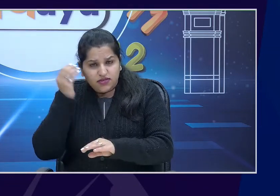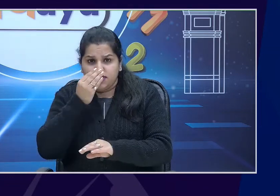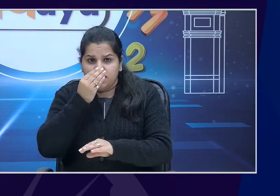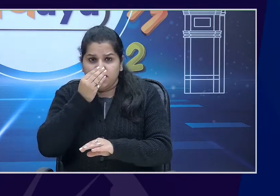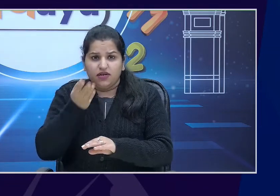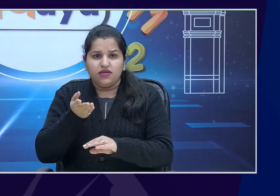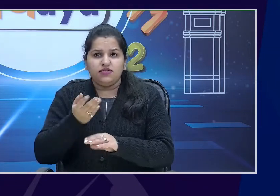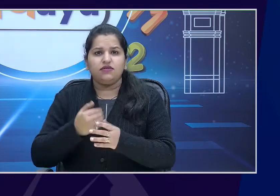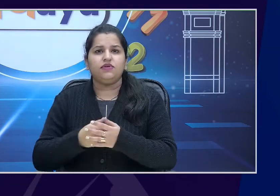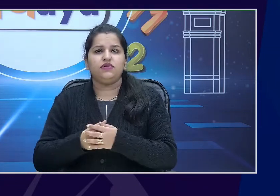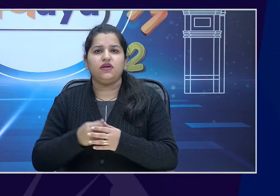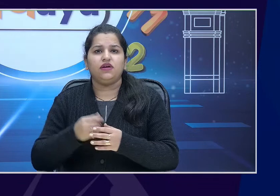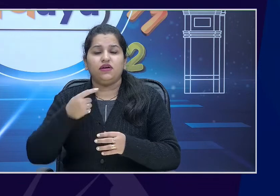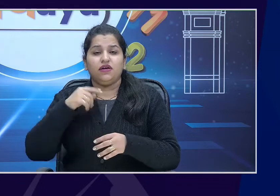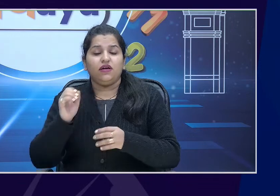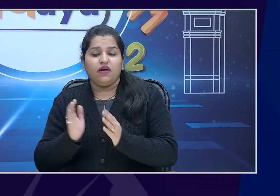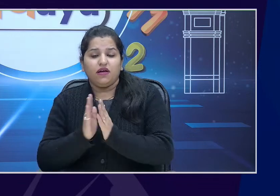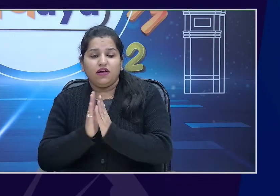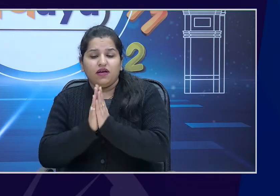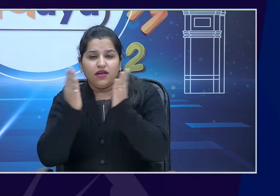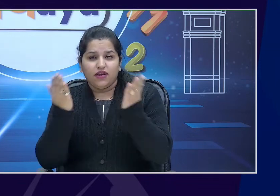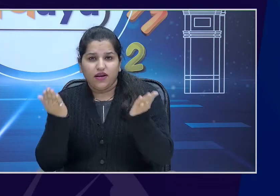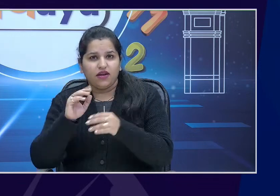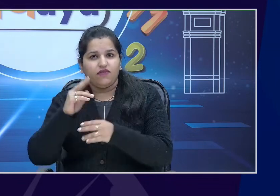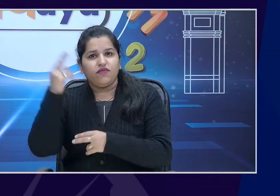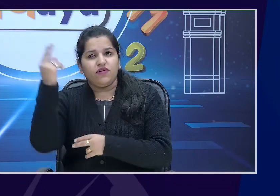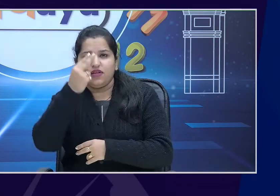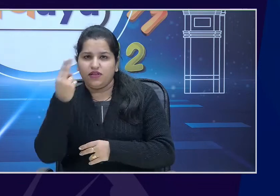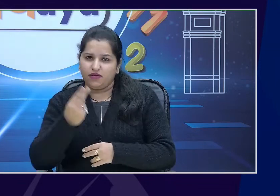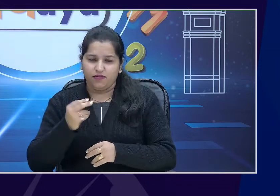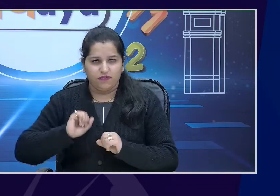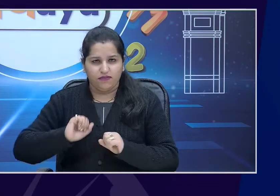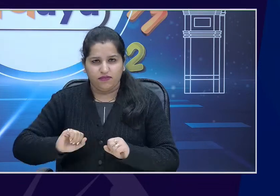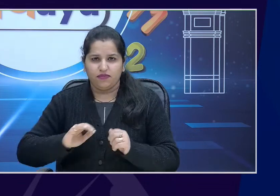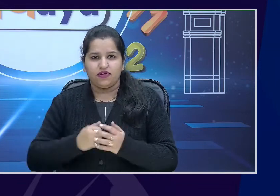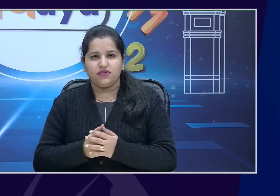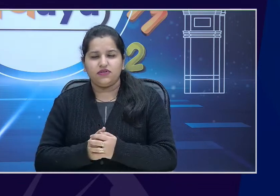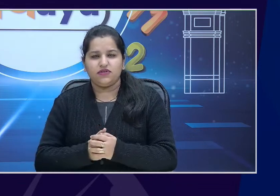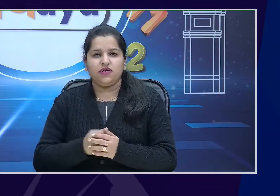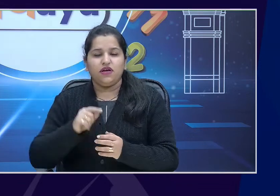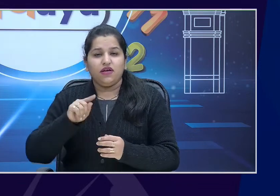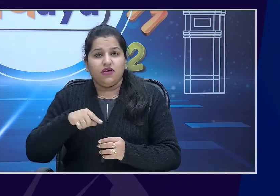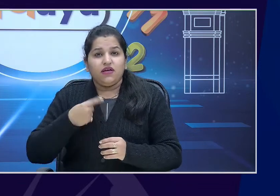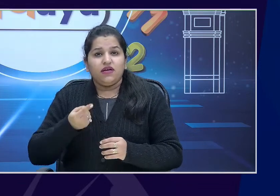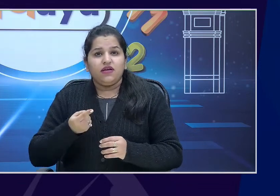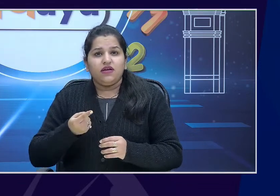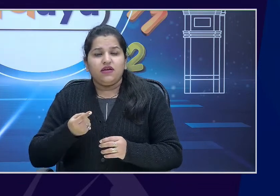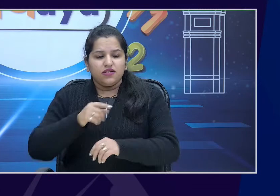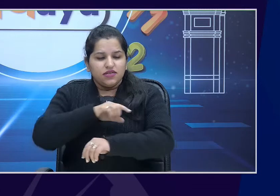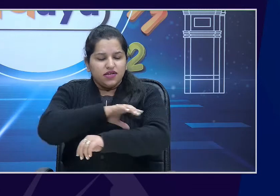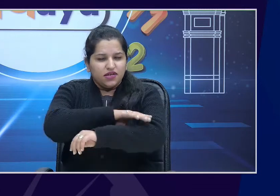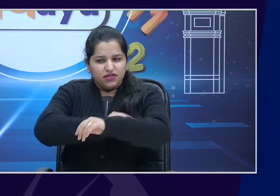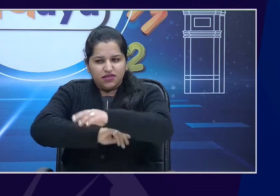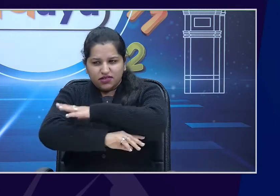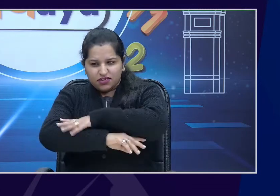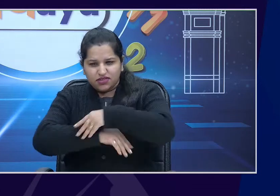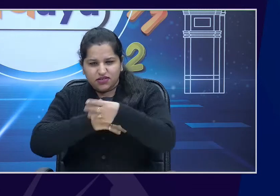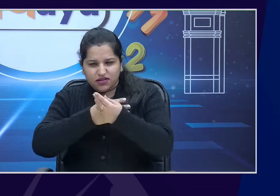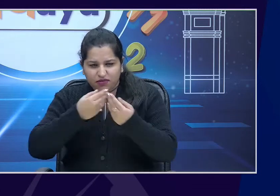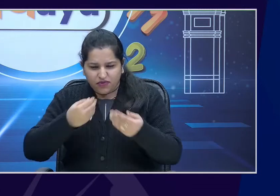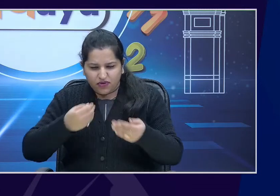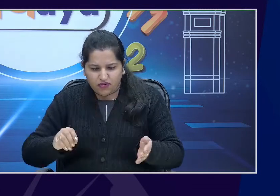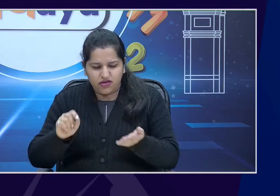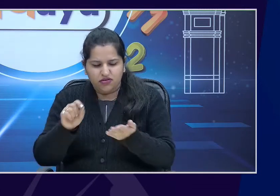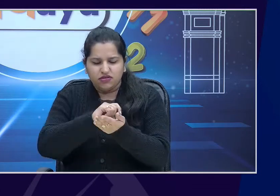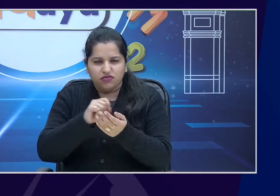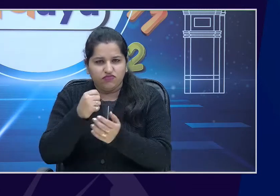have a diary with pictures. Then of course, even children with cerebral palsy who are not able to write,